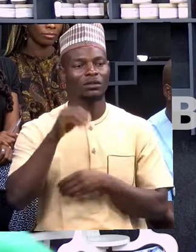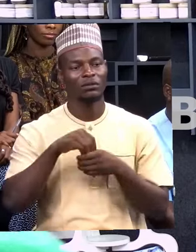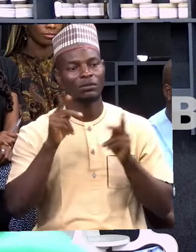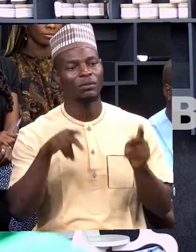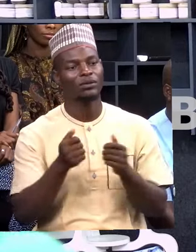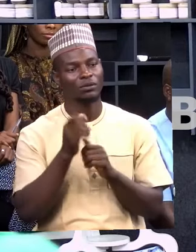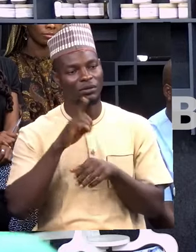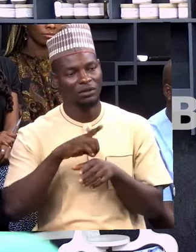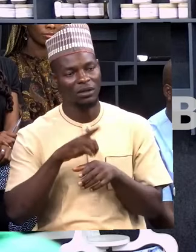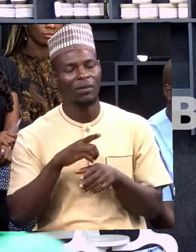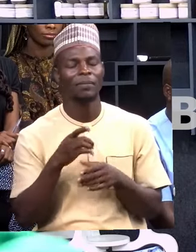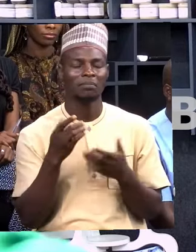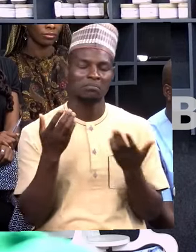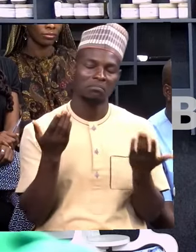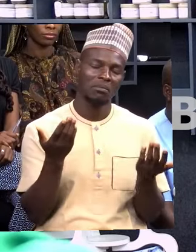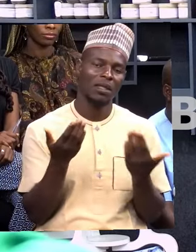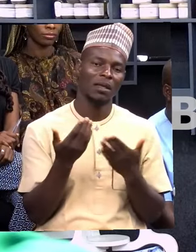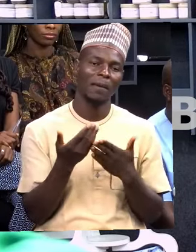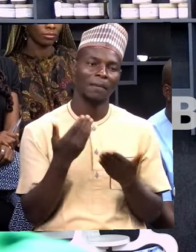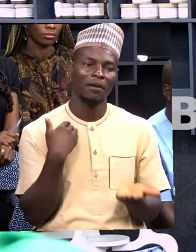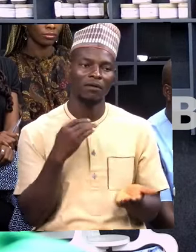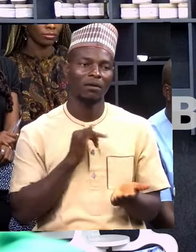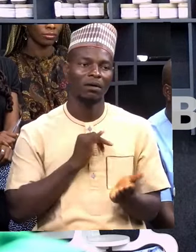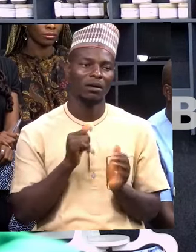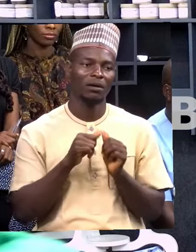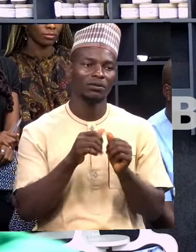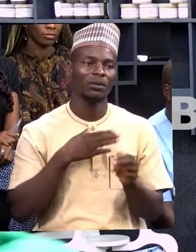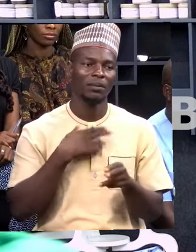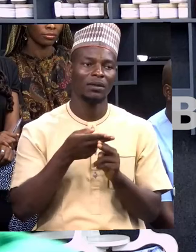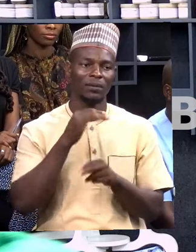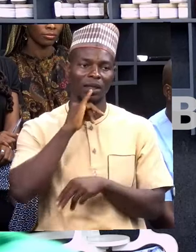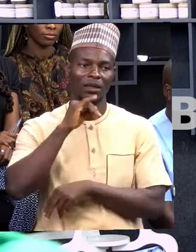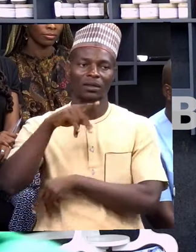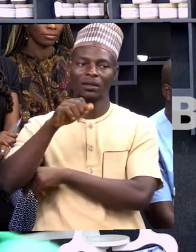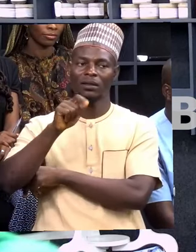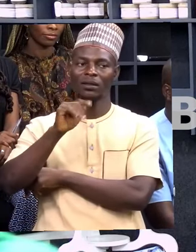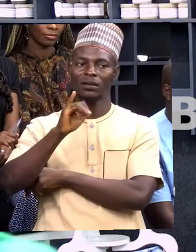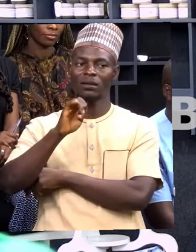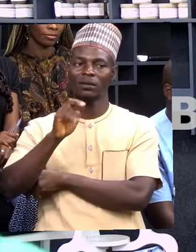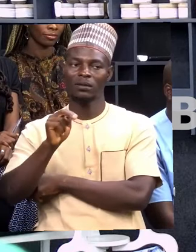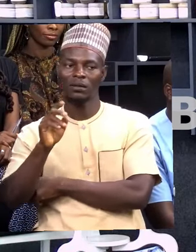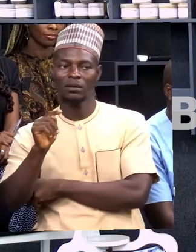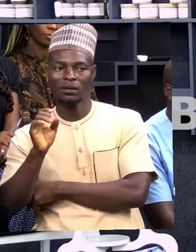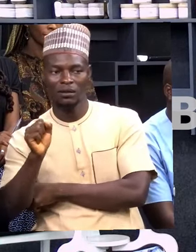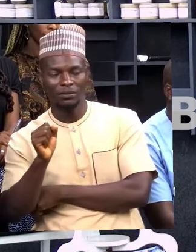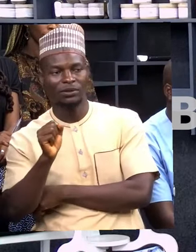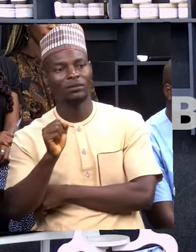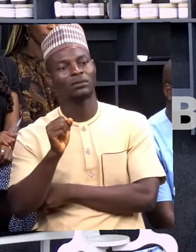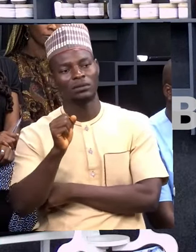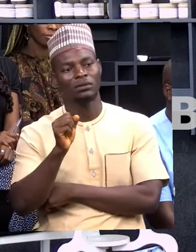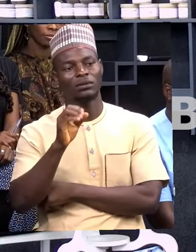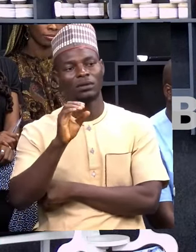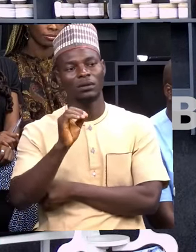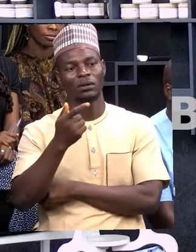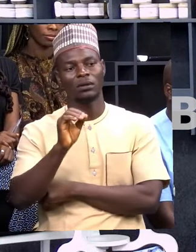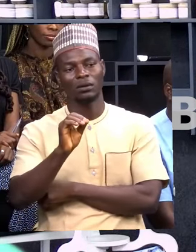disability. Before I continue, my name, now Patience Ogolo Dixon.